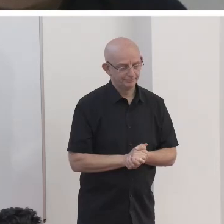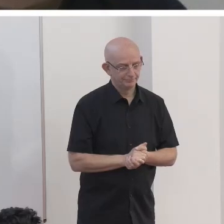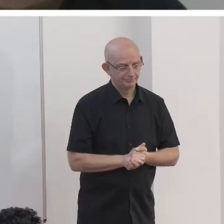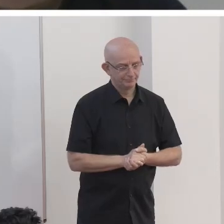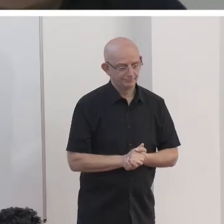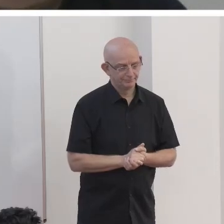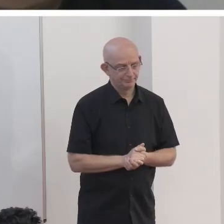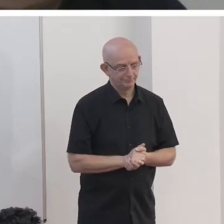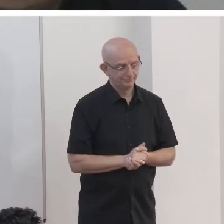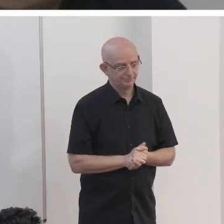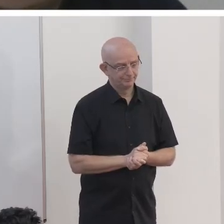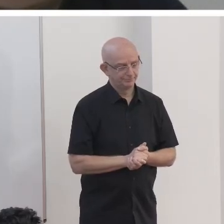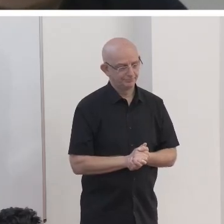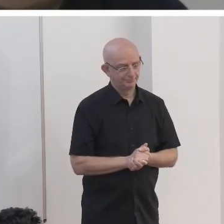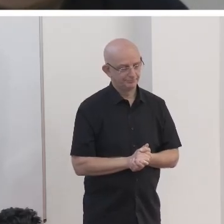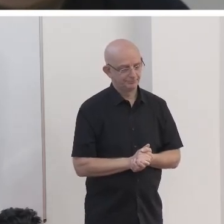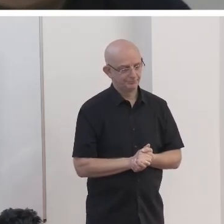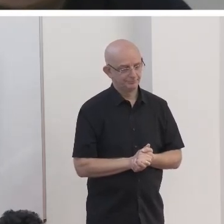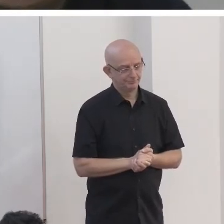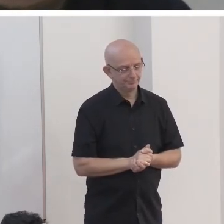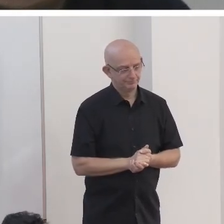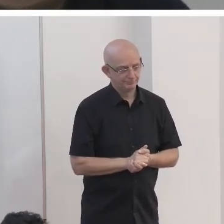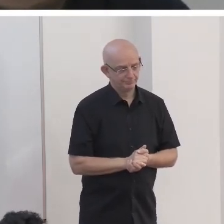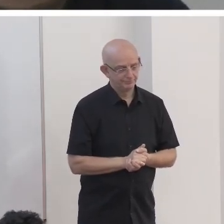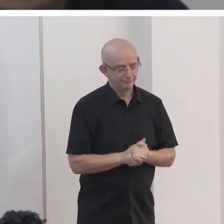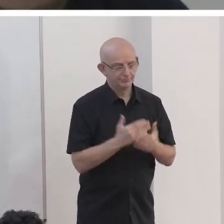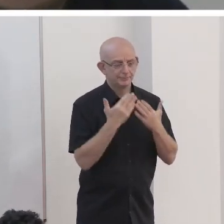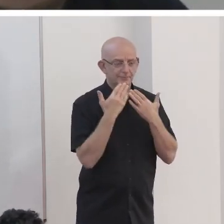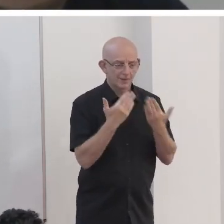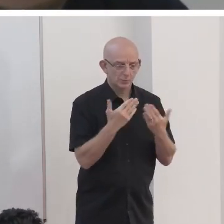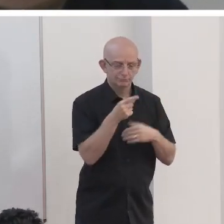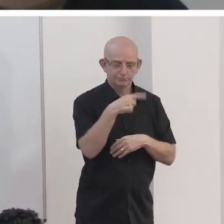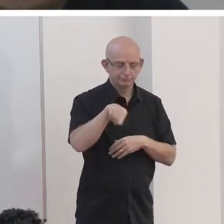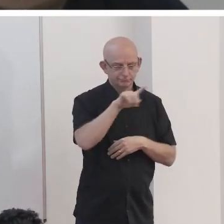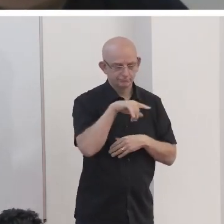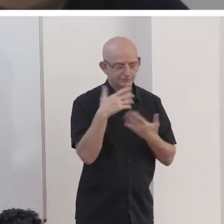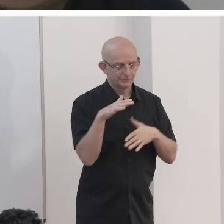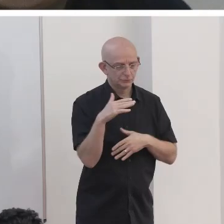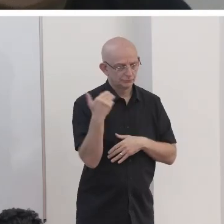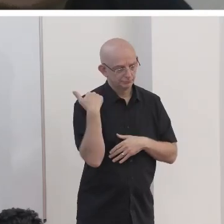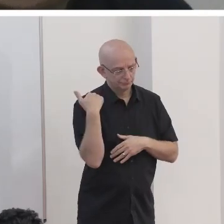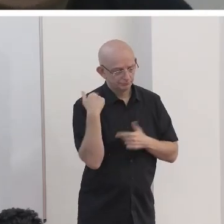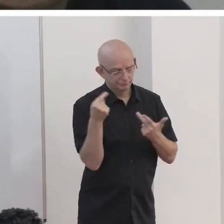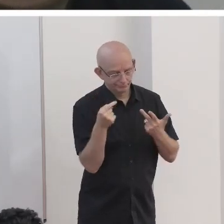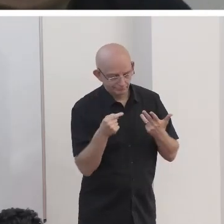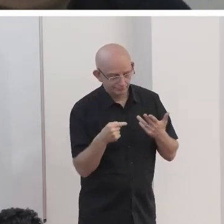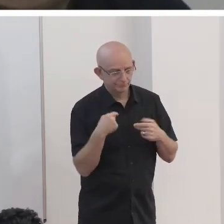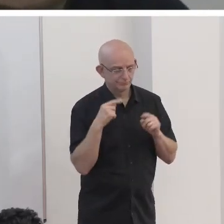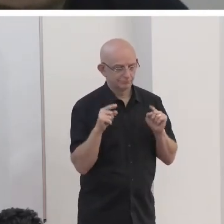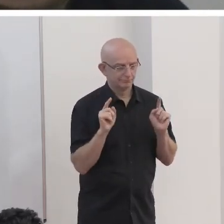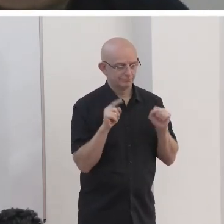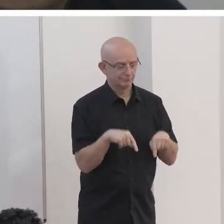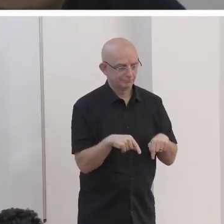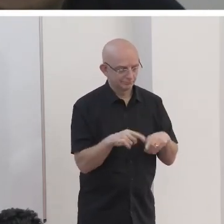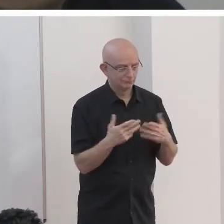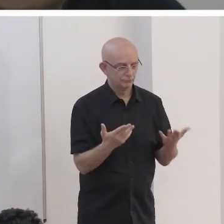which is not measurable. Thanks to my parents who has come till here, who has made me to attend this